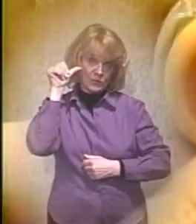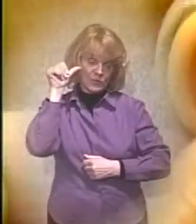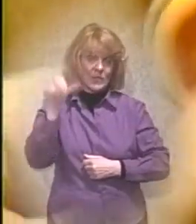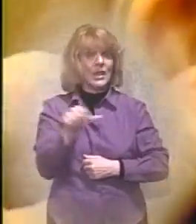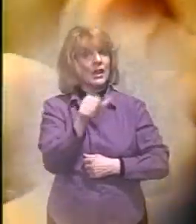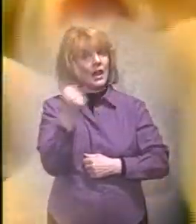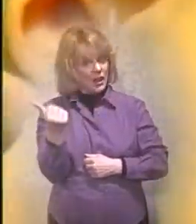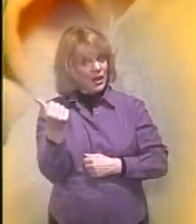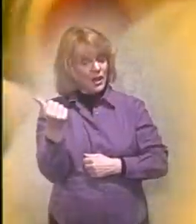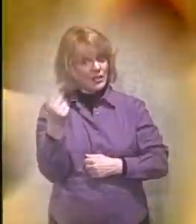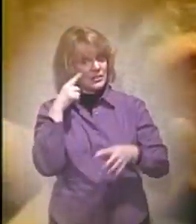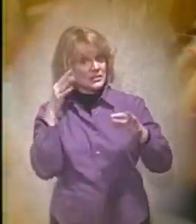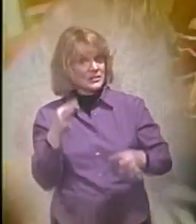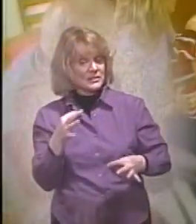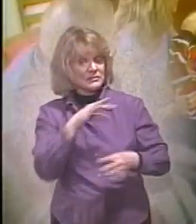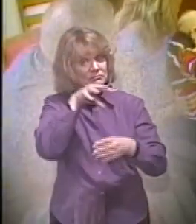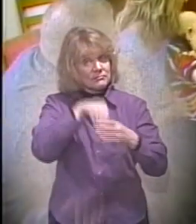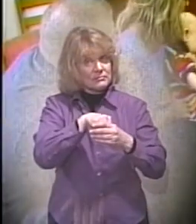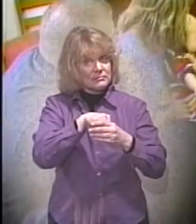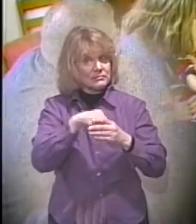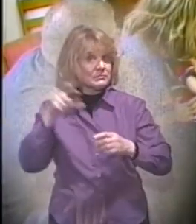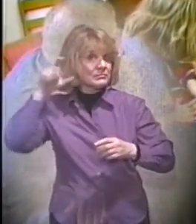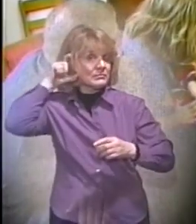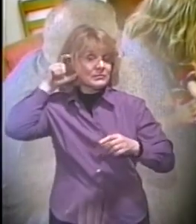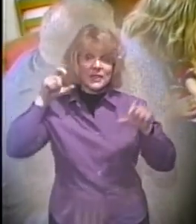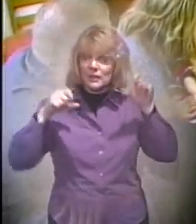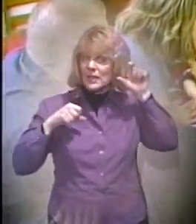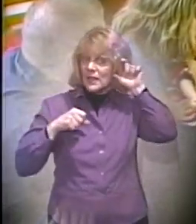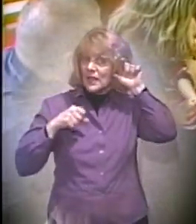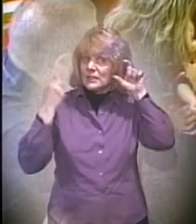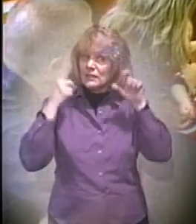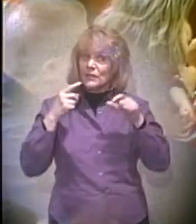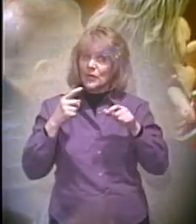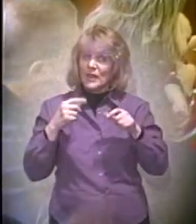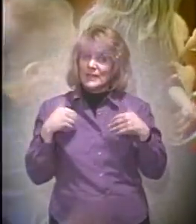require the use of hearing aids and early intervention services.